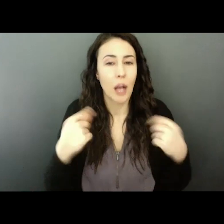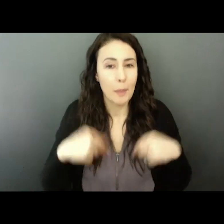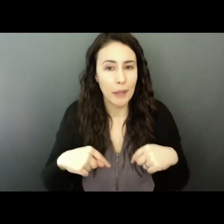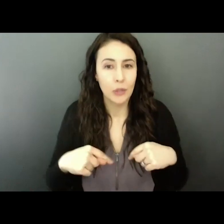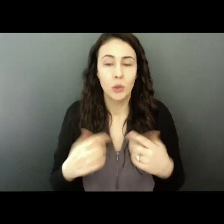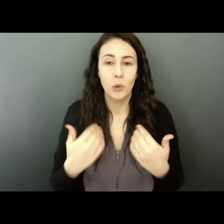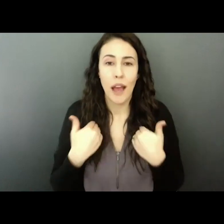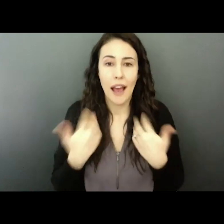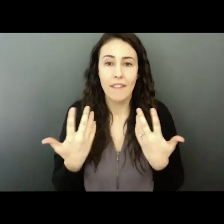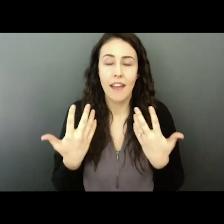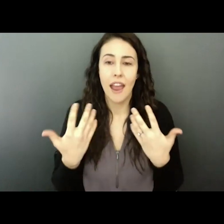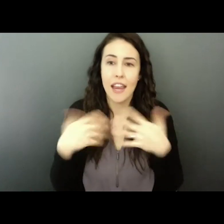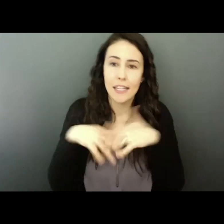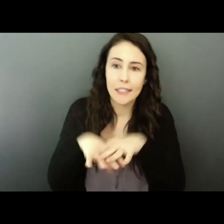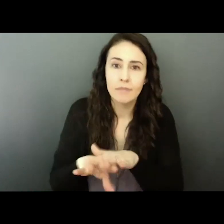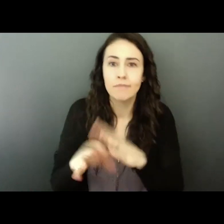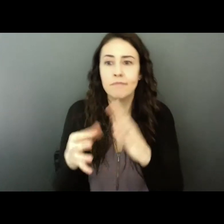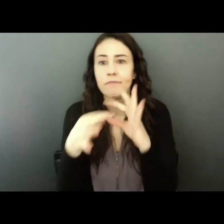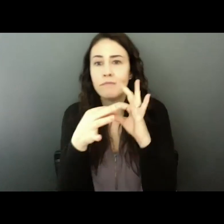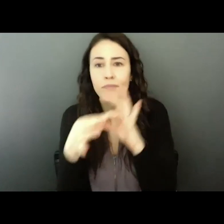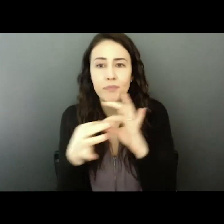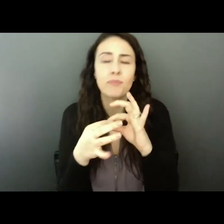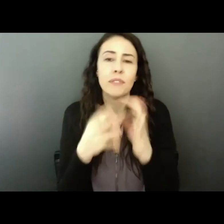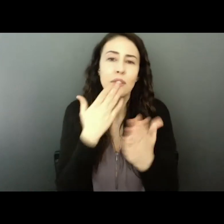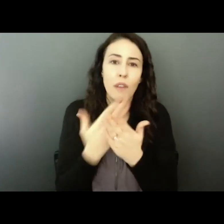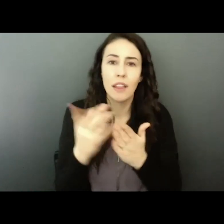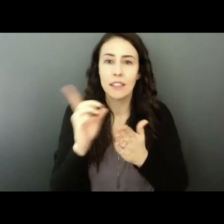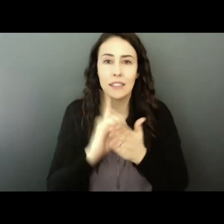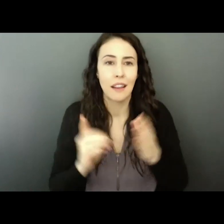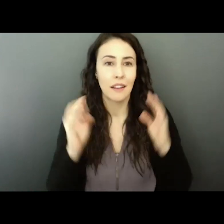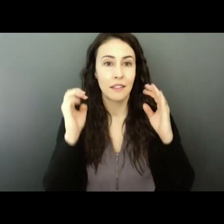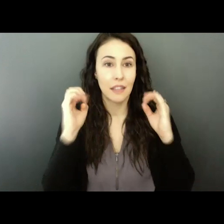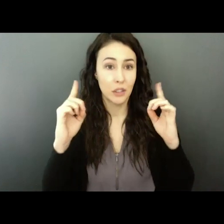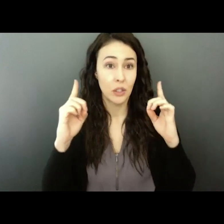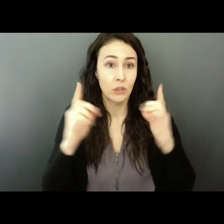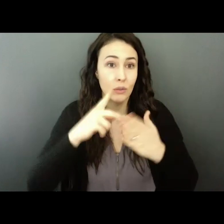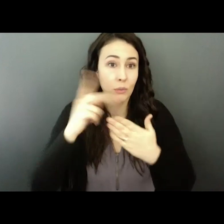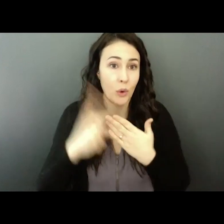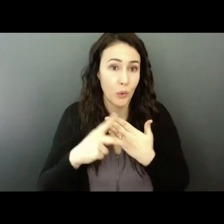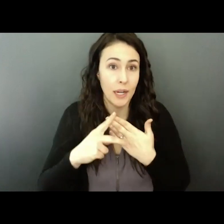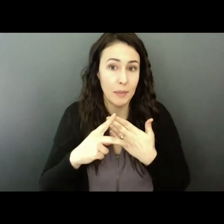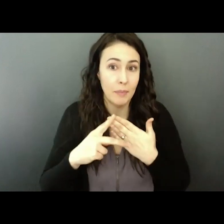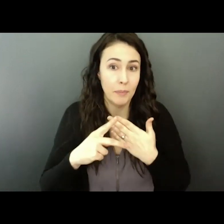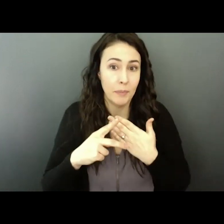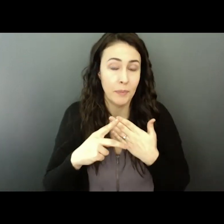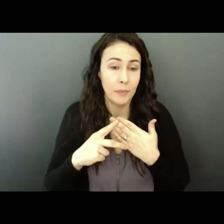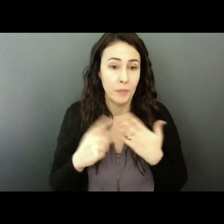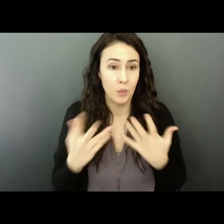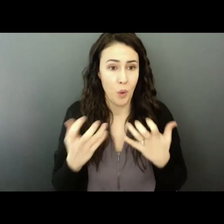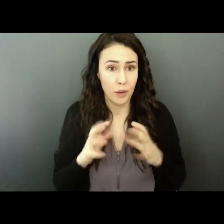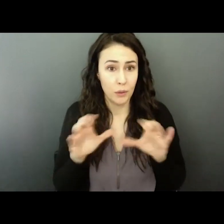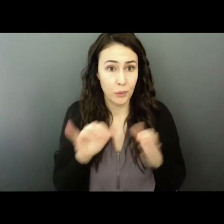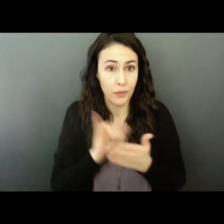integrated, coordinated, like well-designed educational program. Right. To do that well,